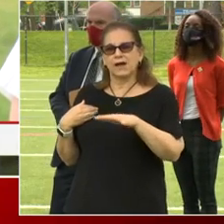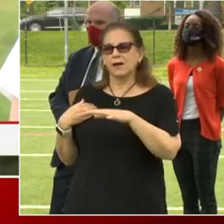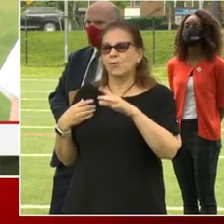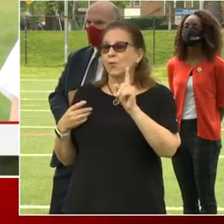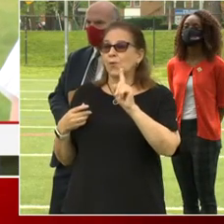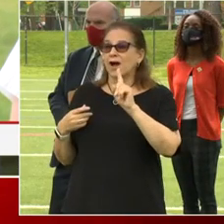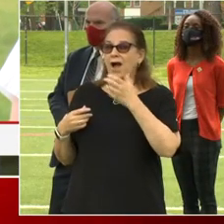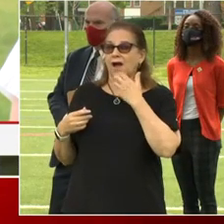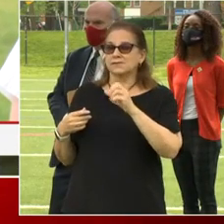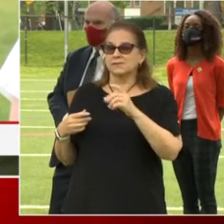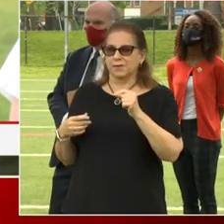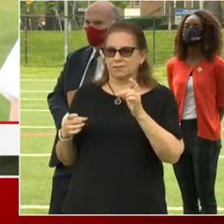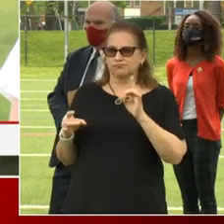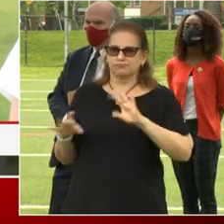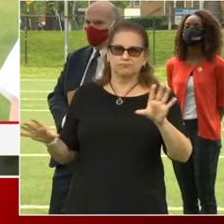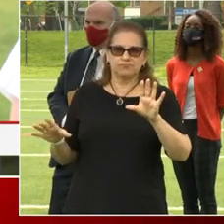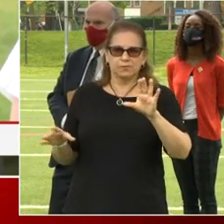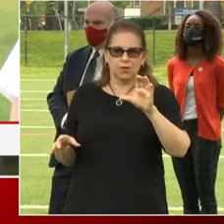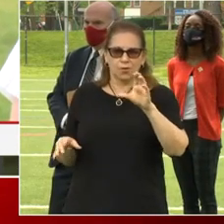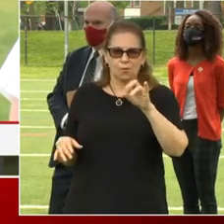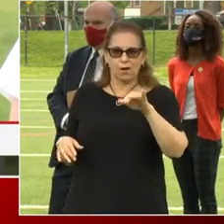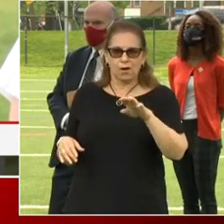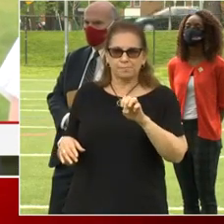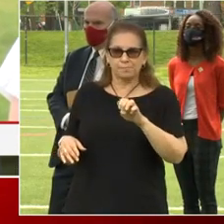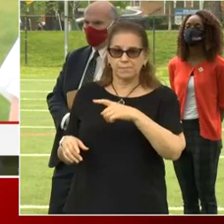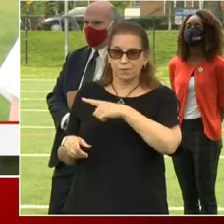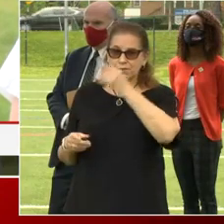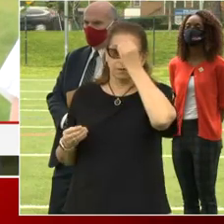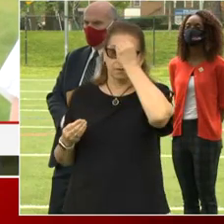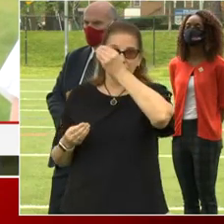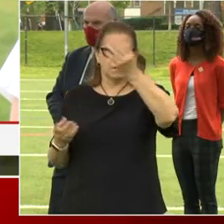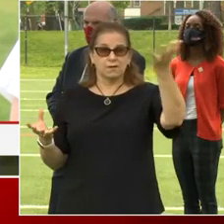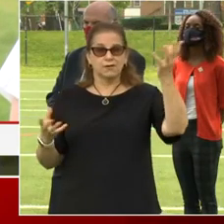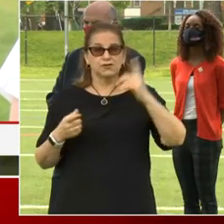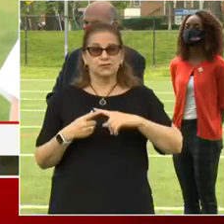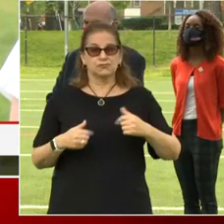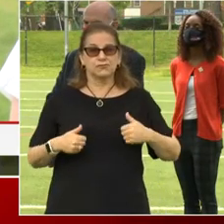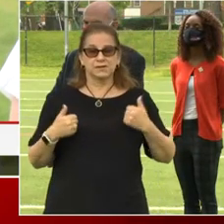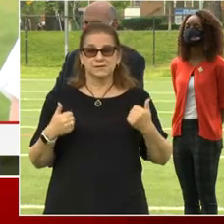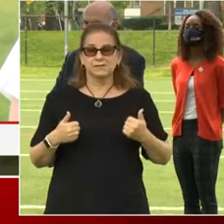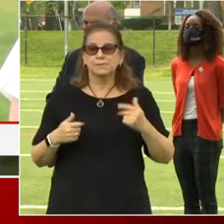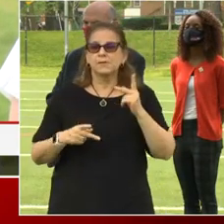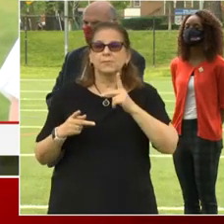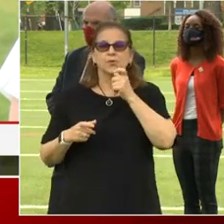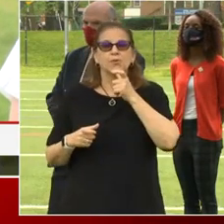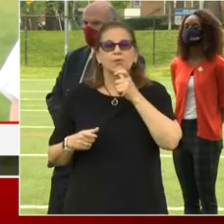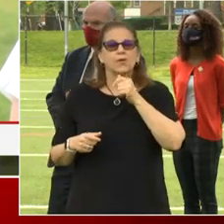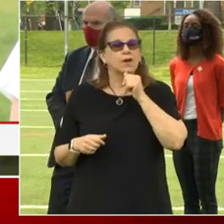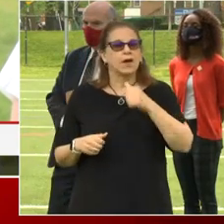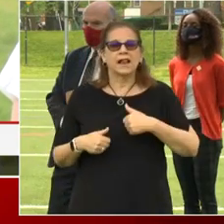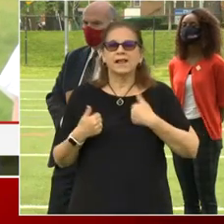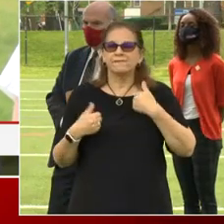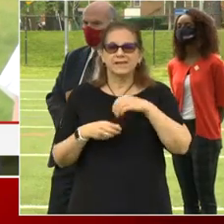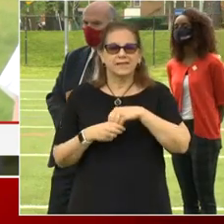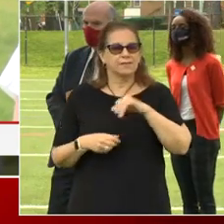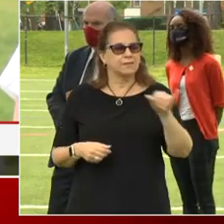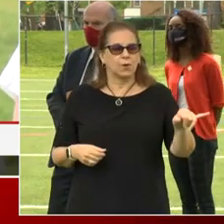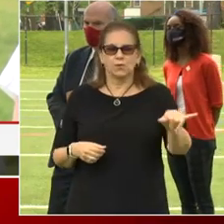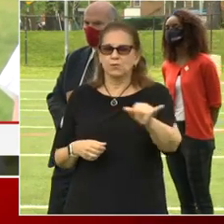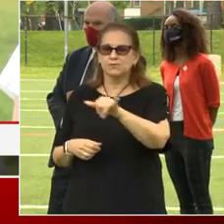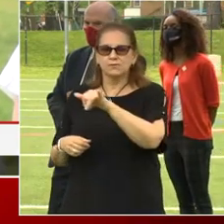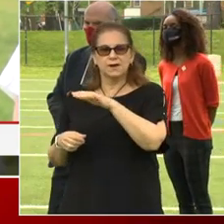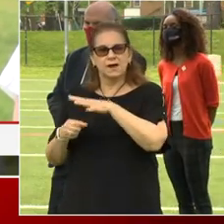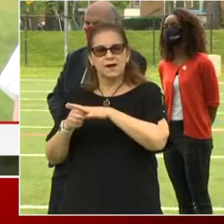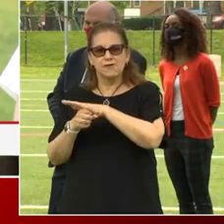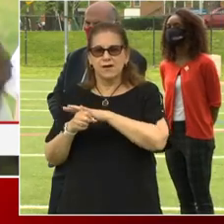what is your message to residents who are not in those areas? What would you say to them when they see all